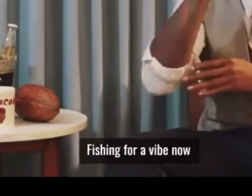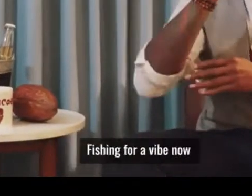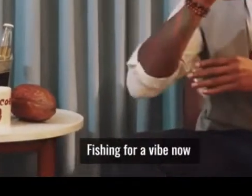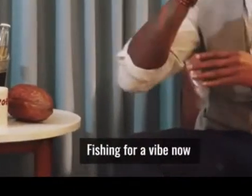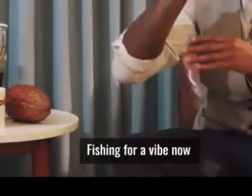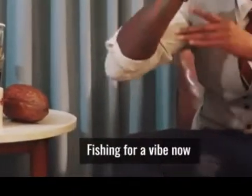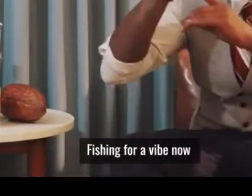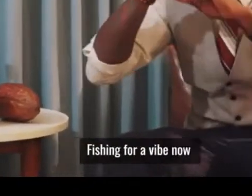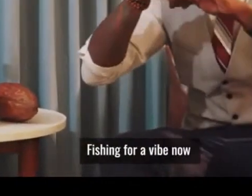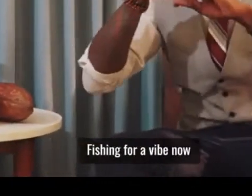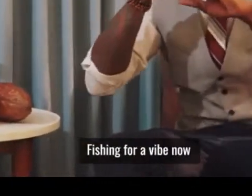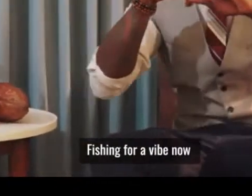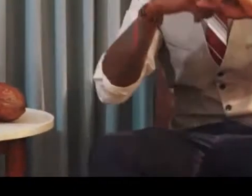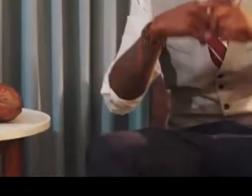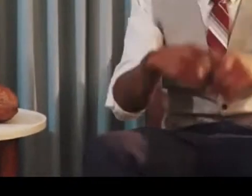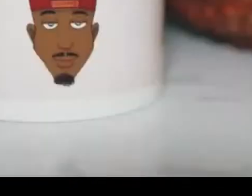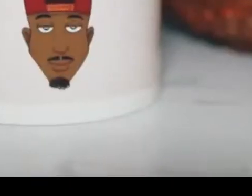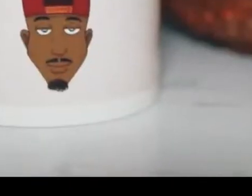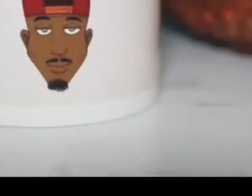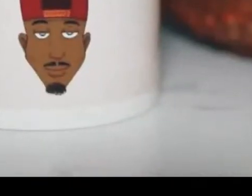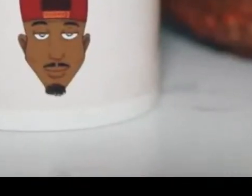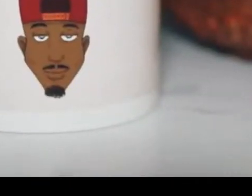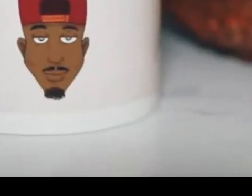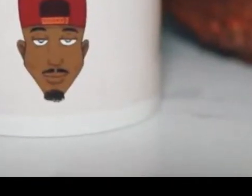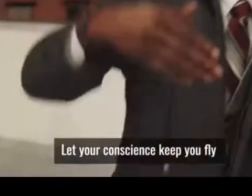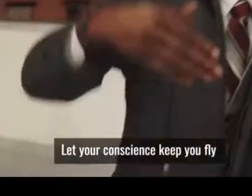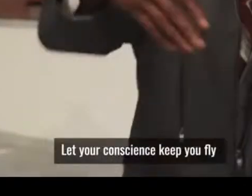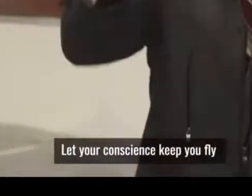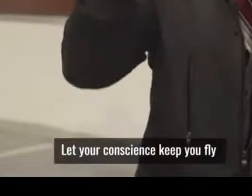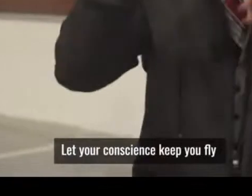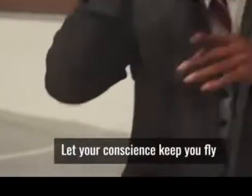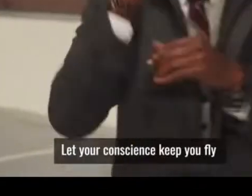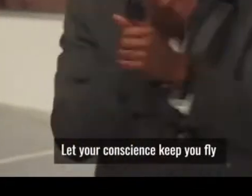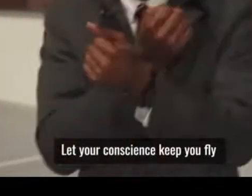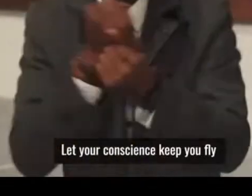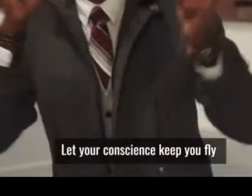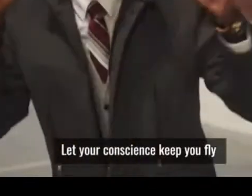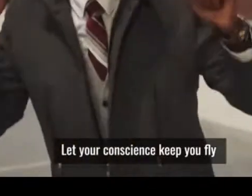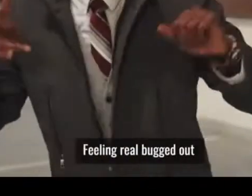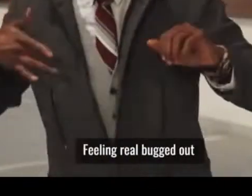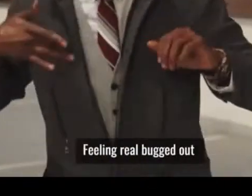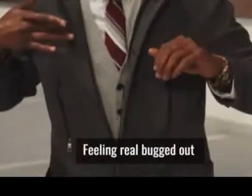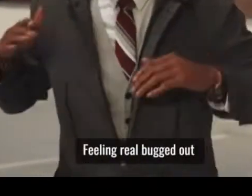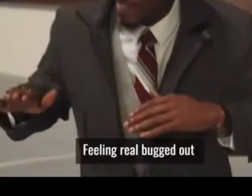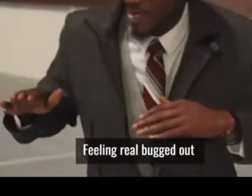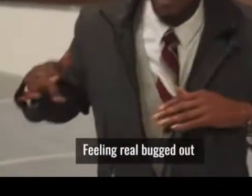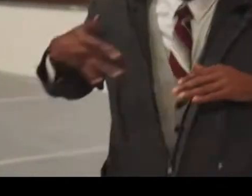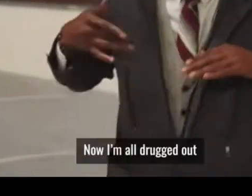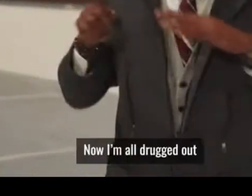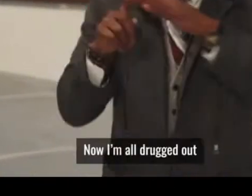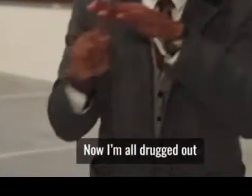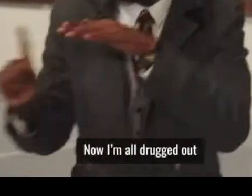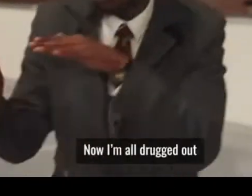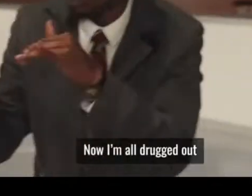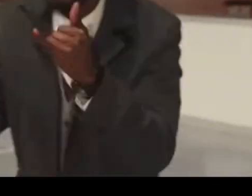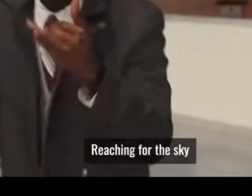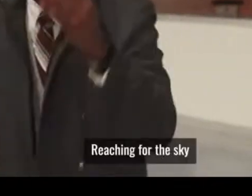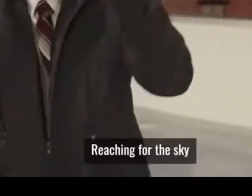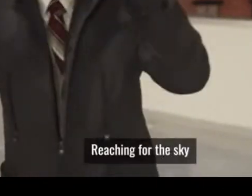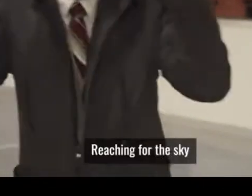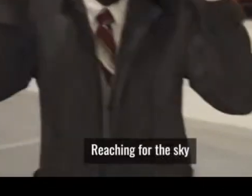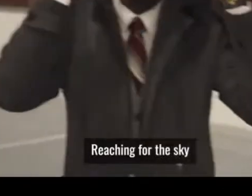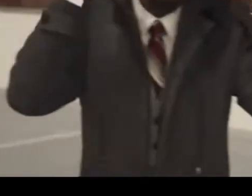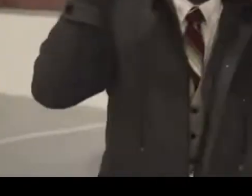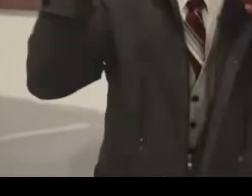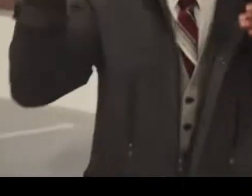bloods. Wishing for a vibe now. Let your conscience keep you fly. Feeling real bugged out, now I'm all drugged